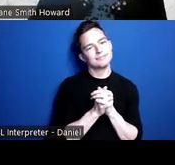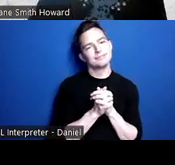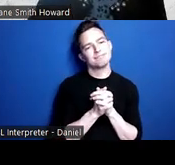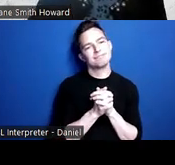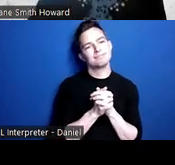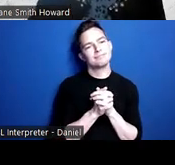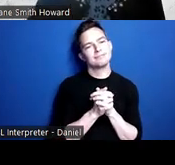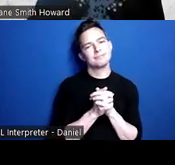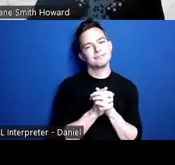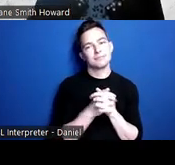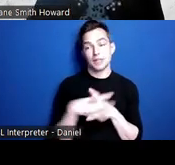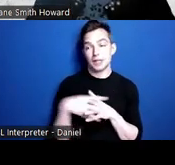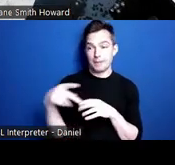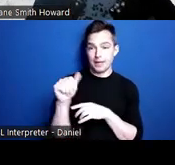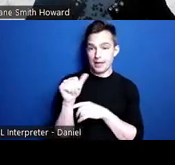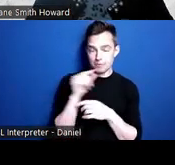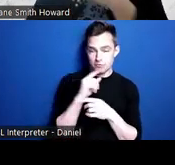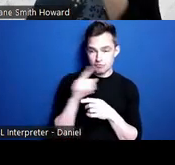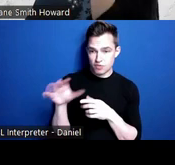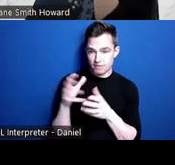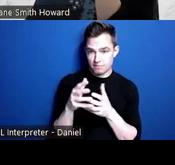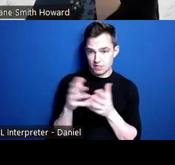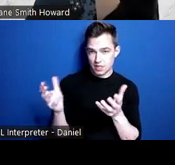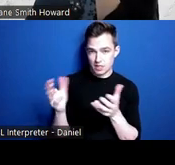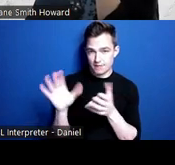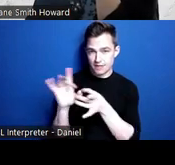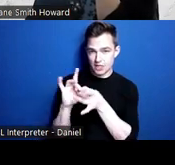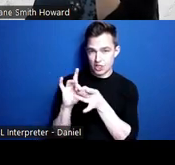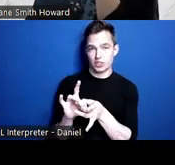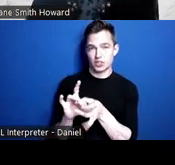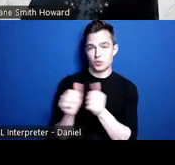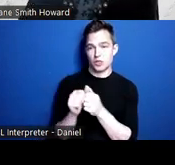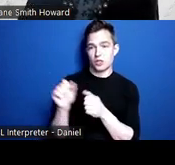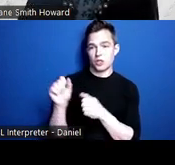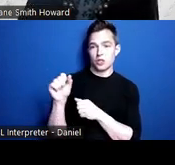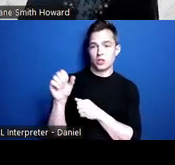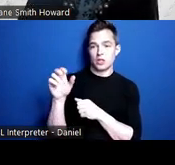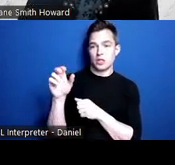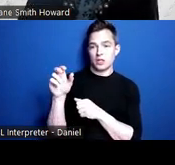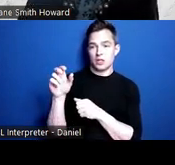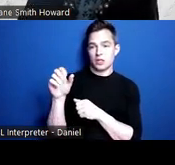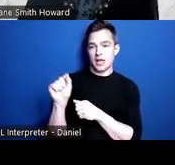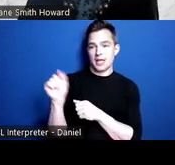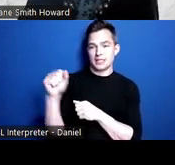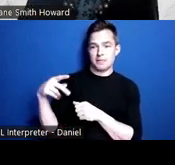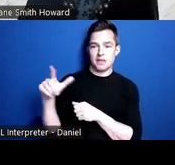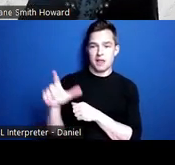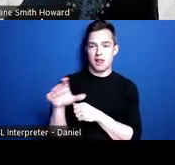I don't know if the PNAs have much connection with the Suicide Prevention Lifelines in terms of